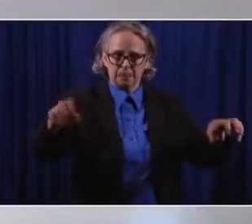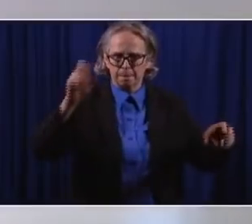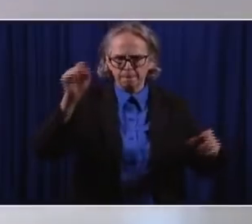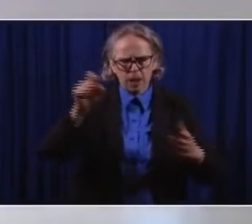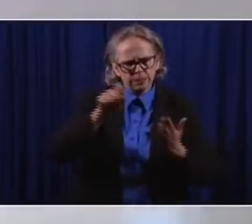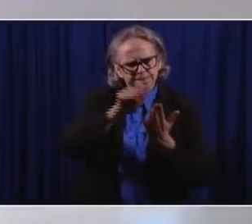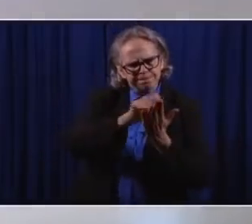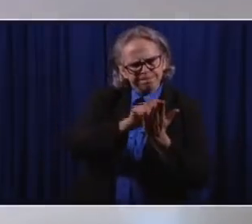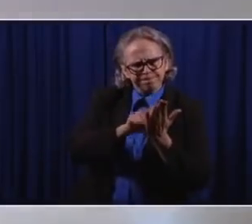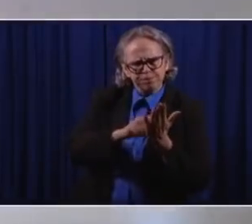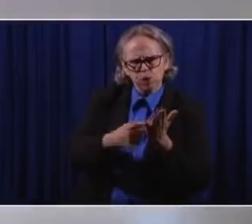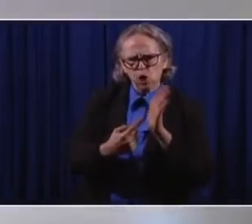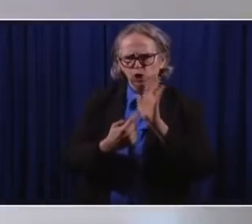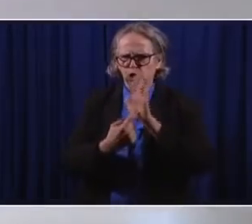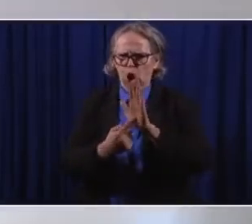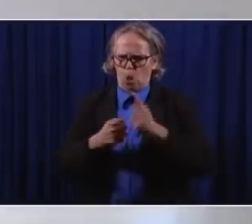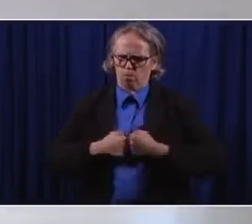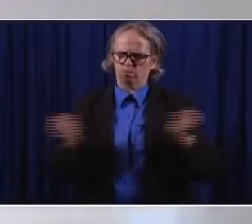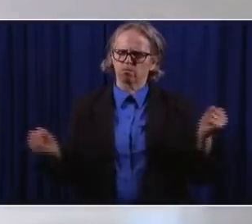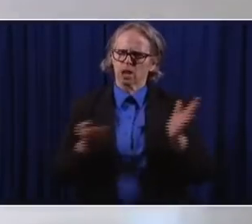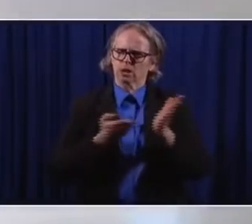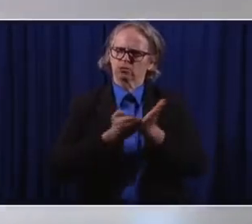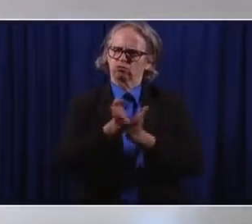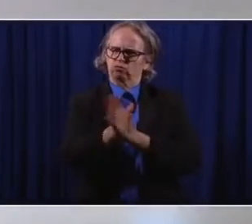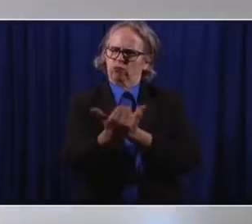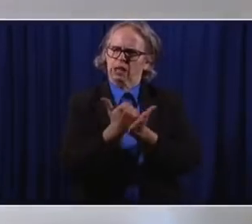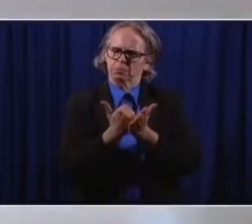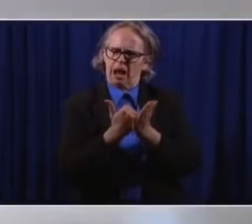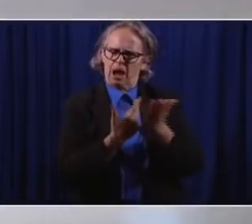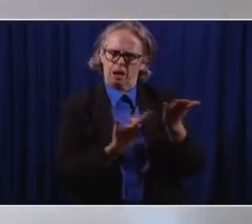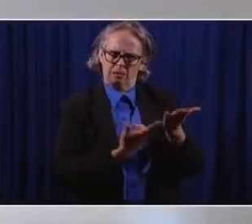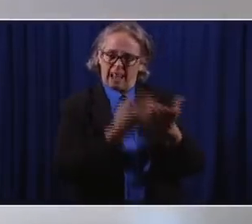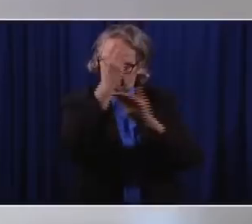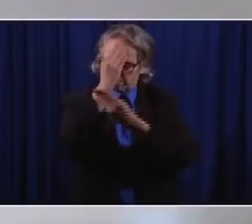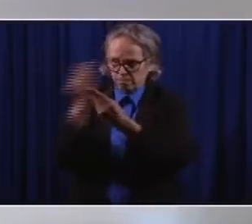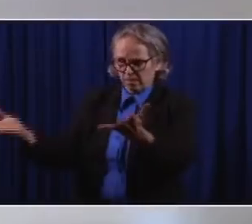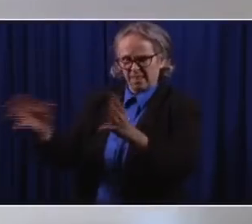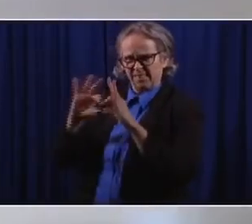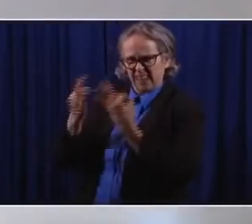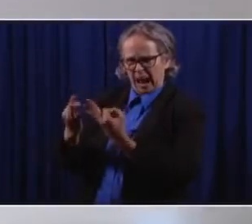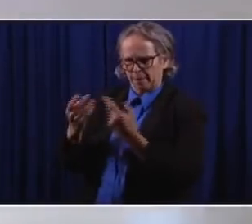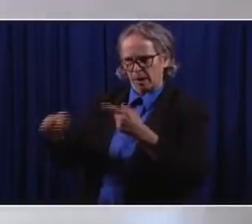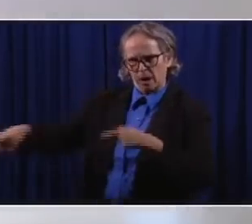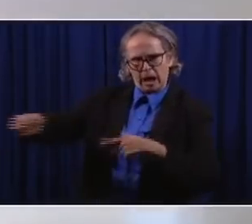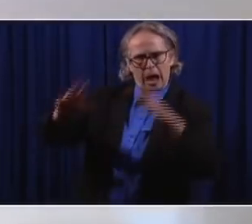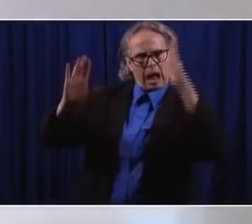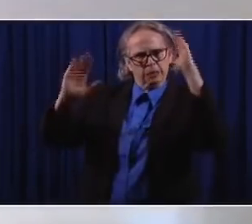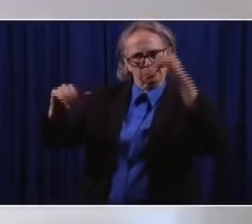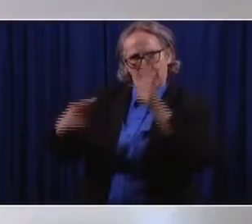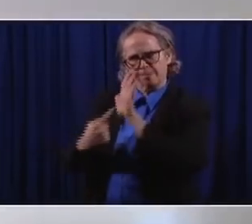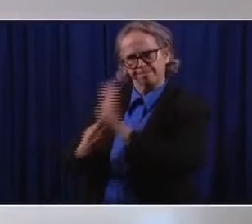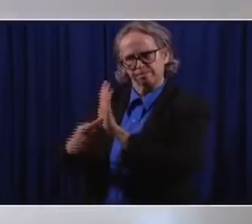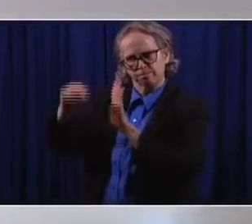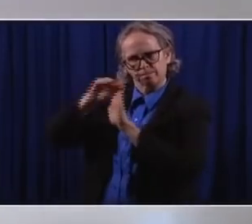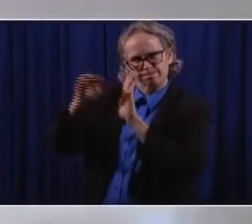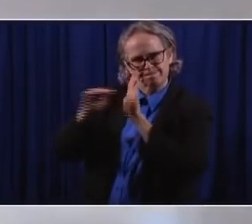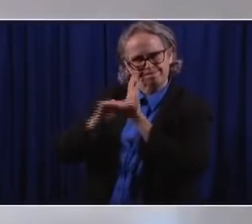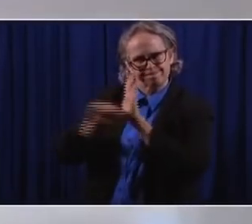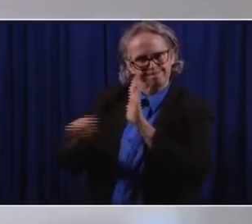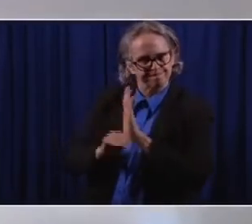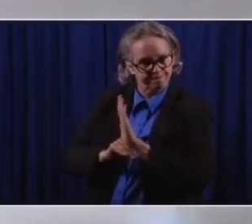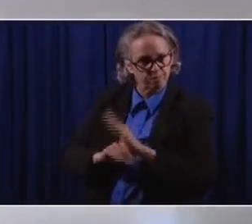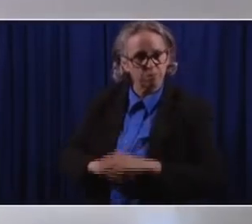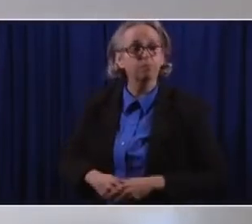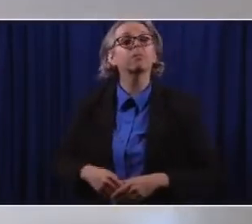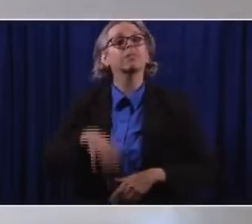residents are fully informed and have an appreciation of what to expect upon arrival. And it is our expectation that facilities will not